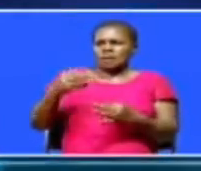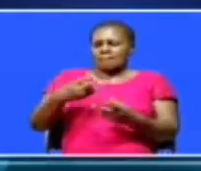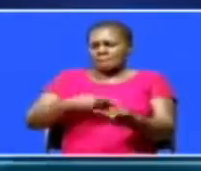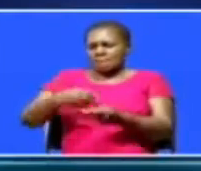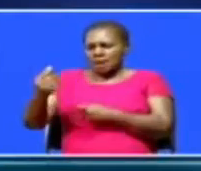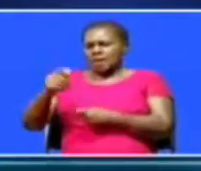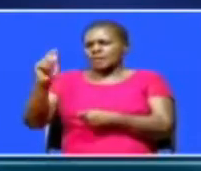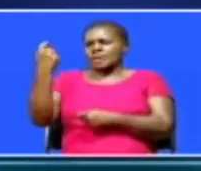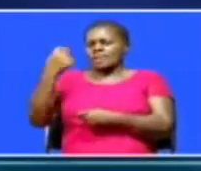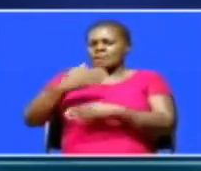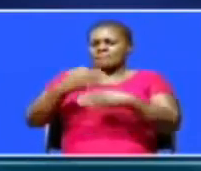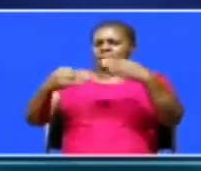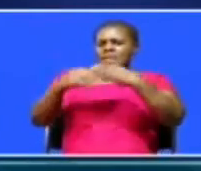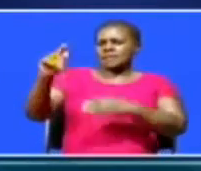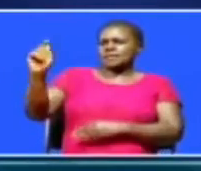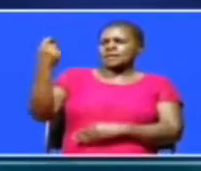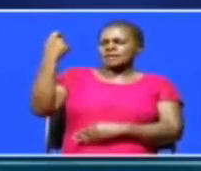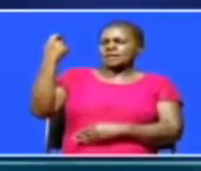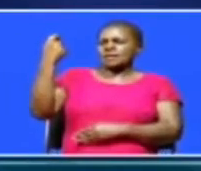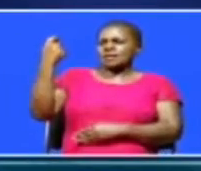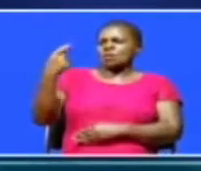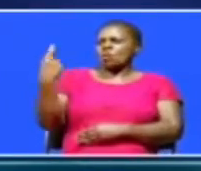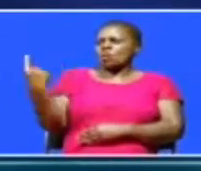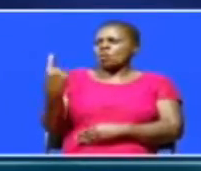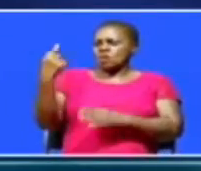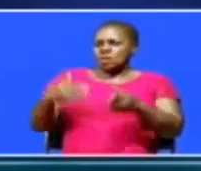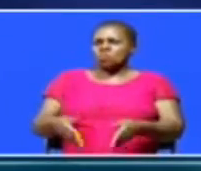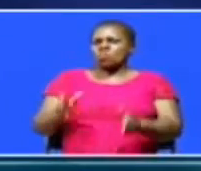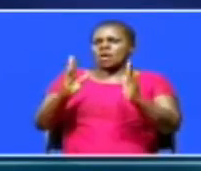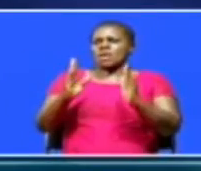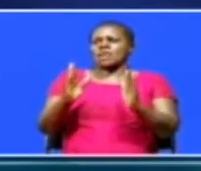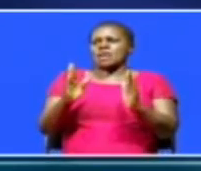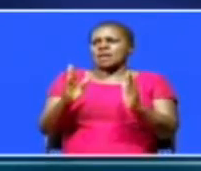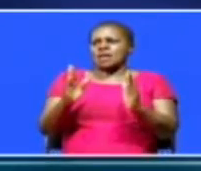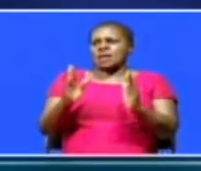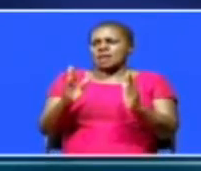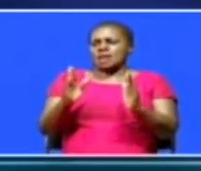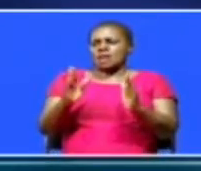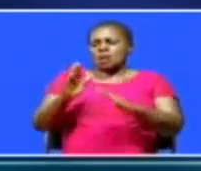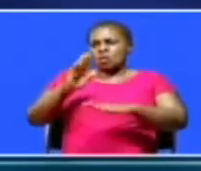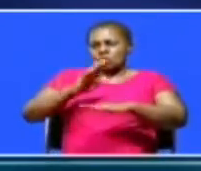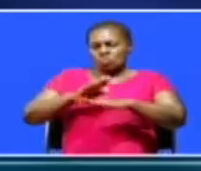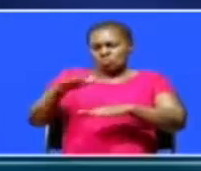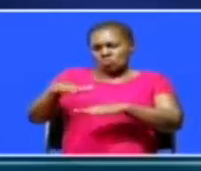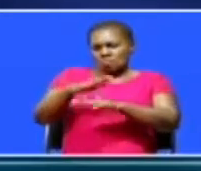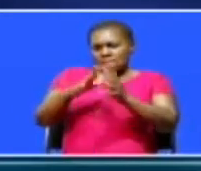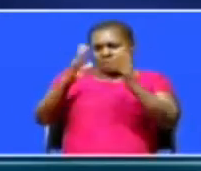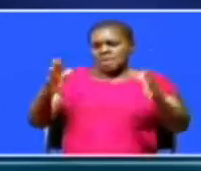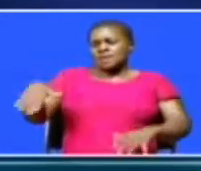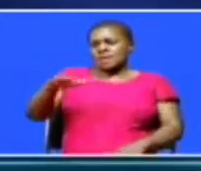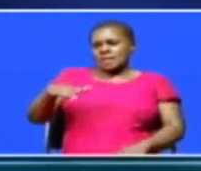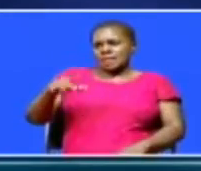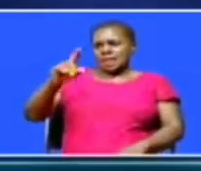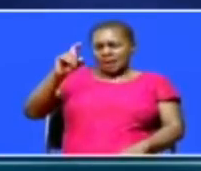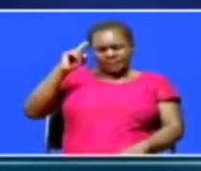Kenya, build Kenya. This is the only way that you can deal, and it is a vast area that needs to